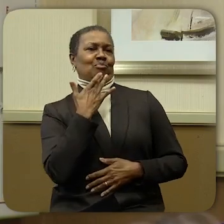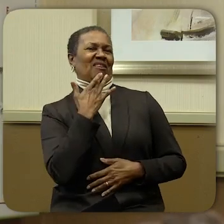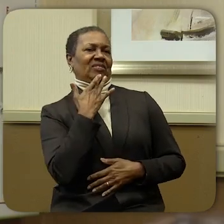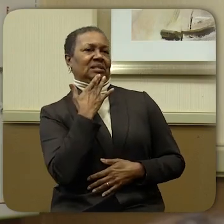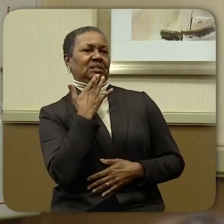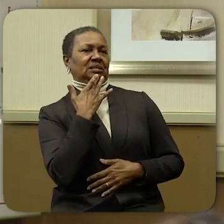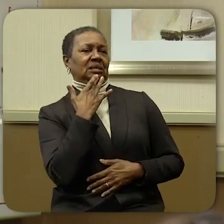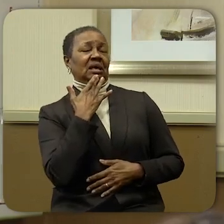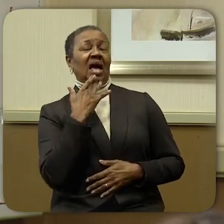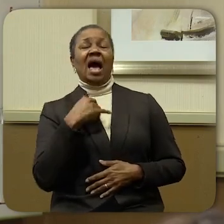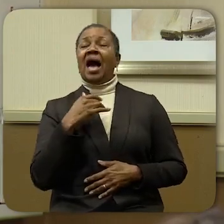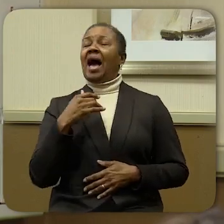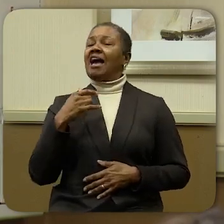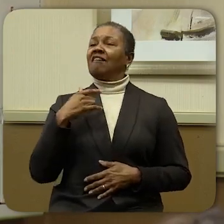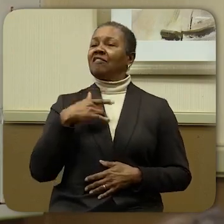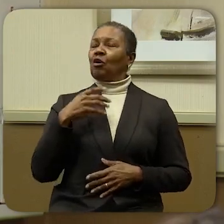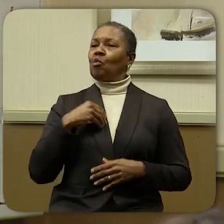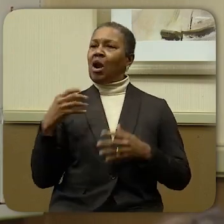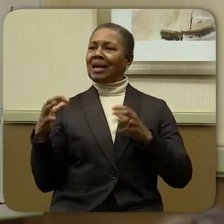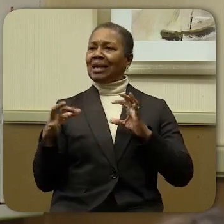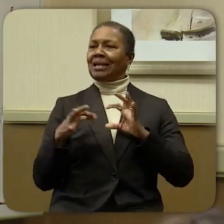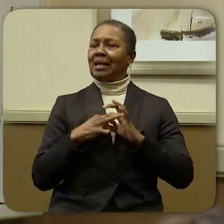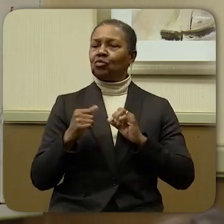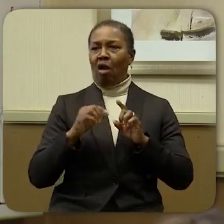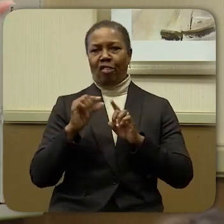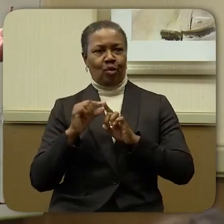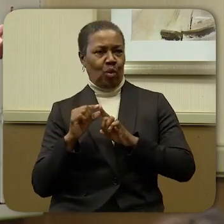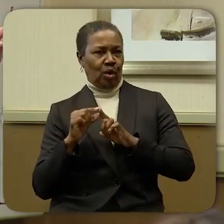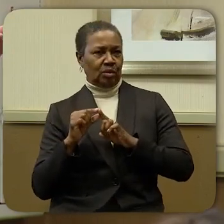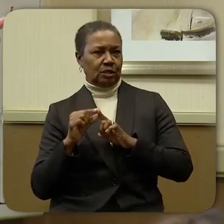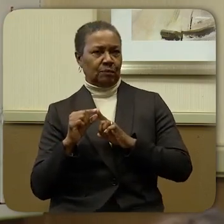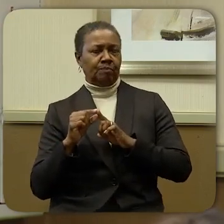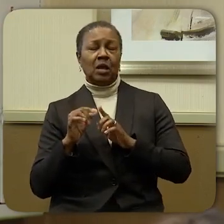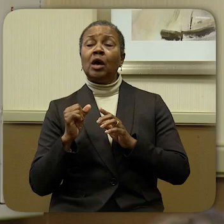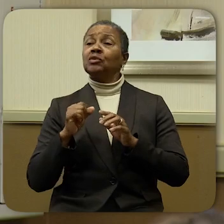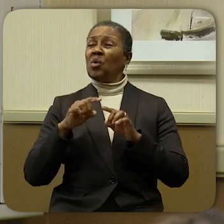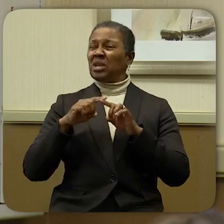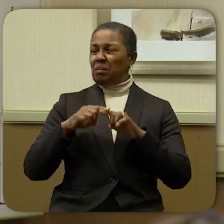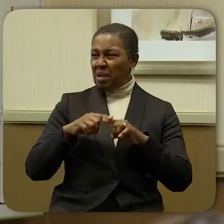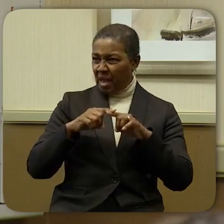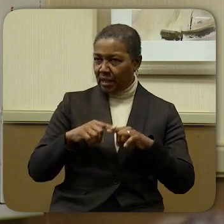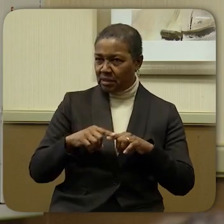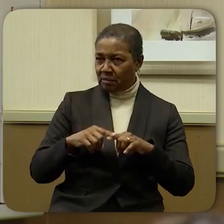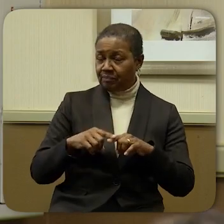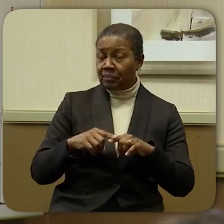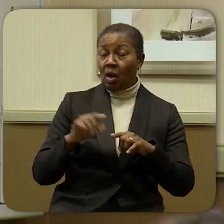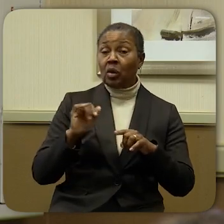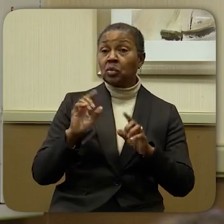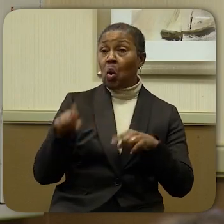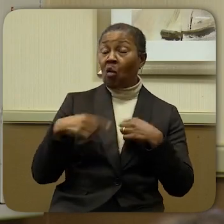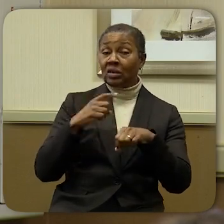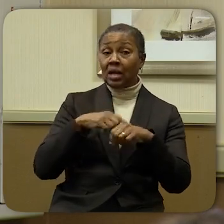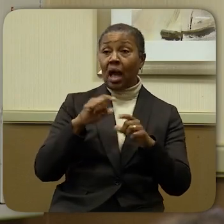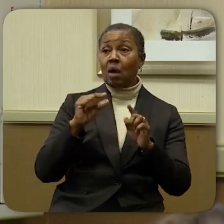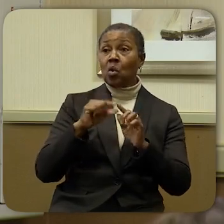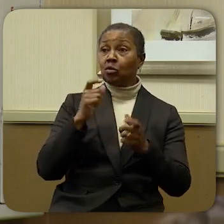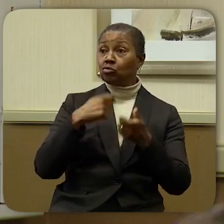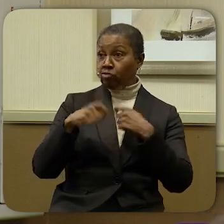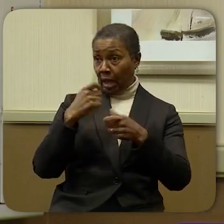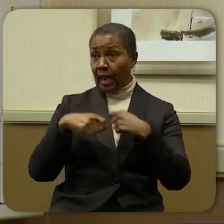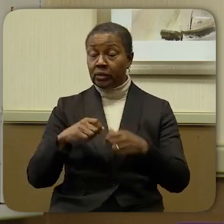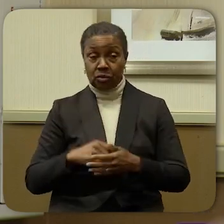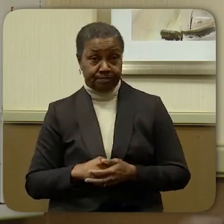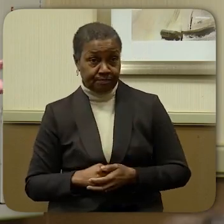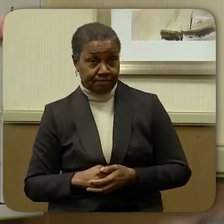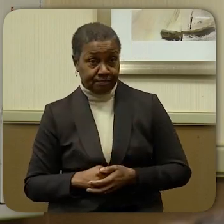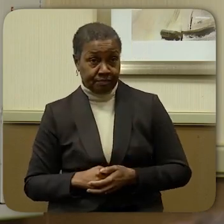connected to some of the other words. And so I think it really can just depend, and words change over time. So